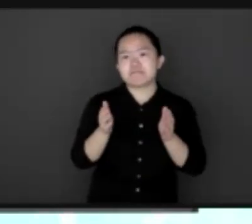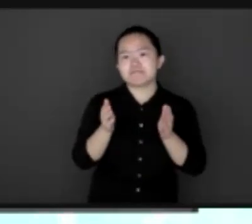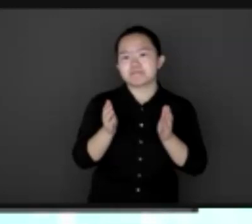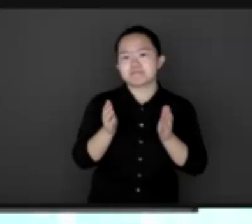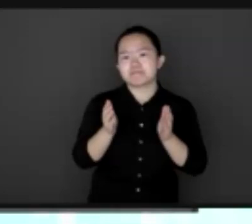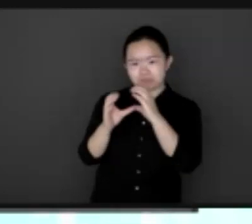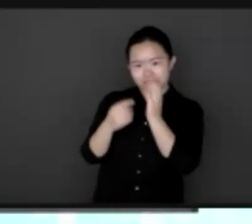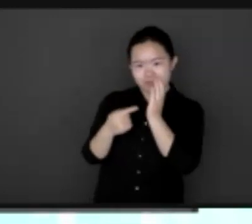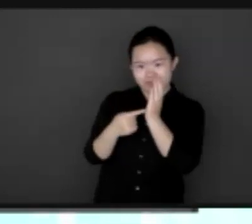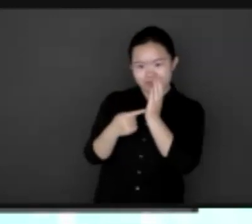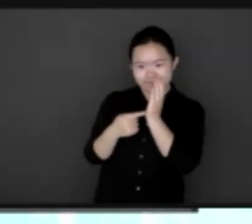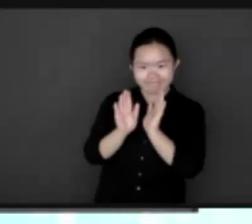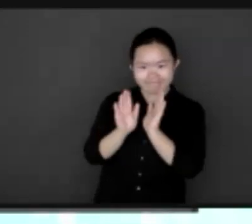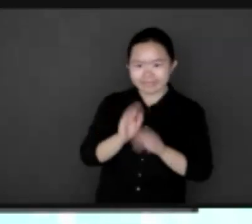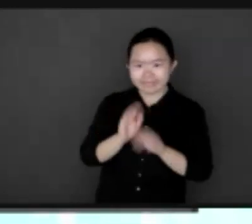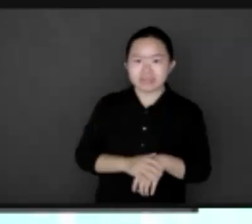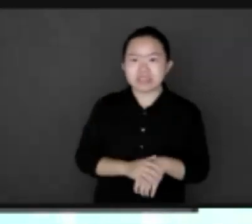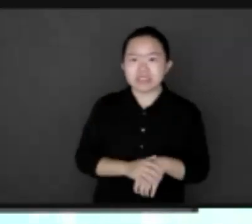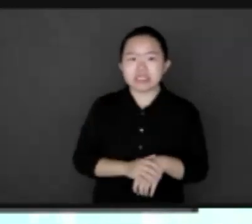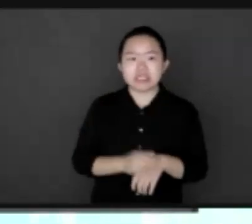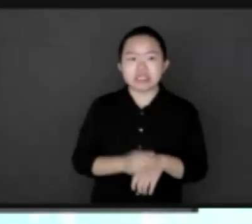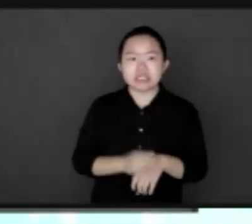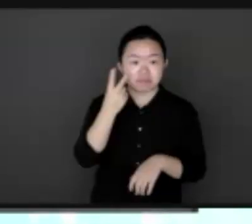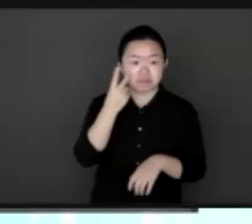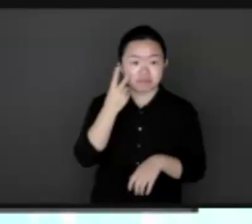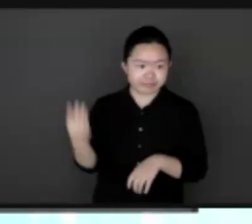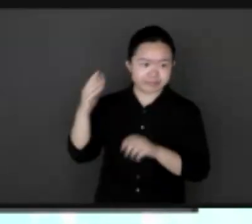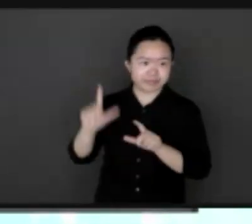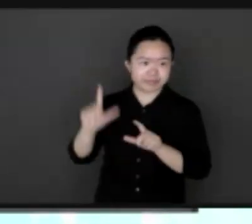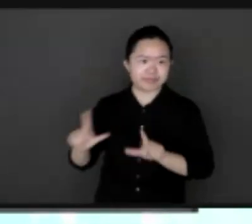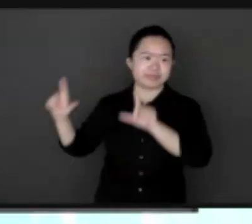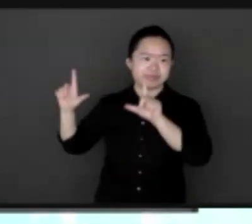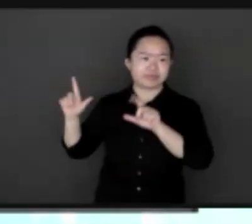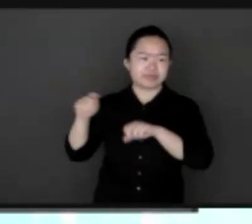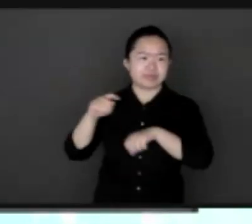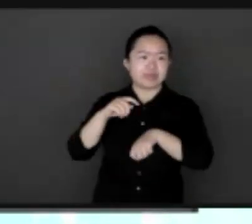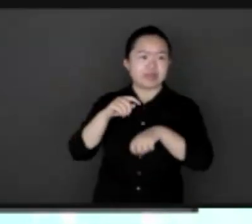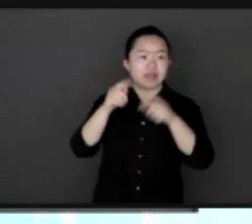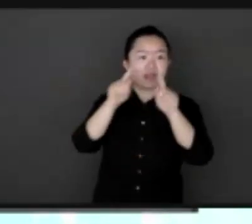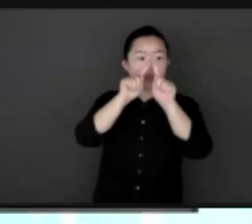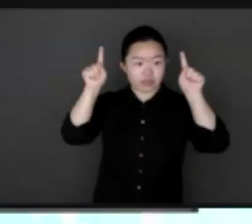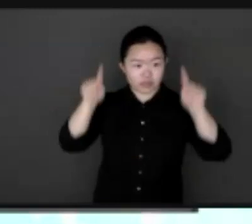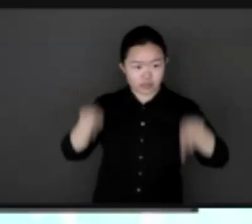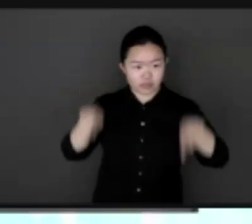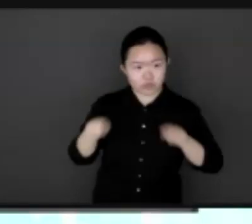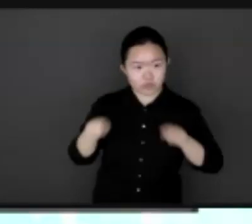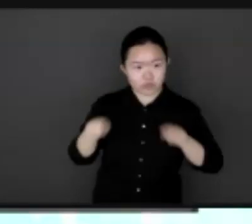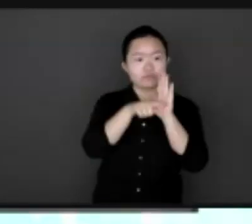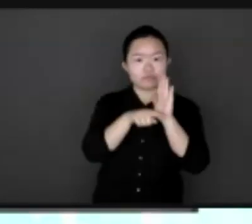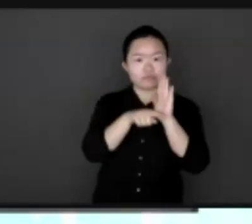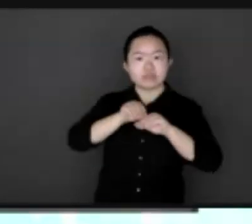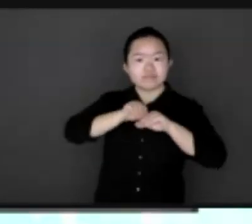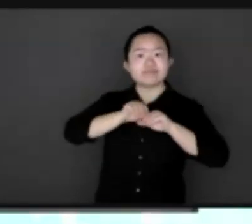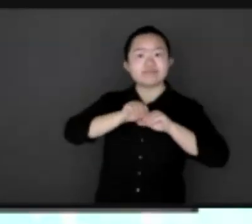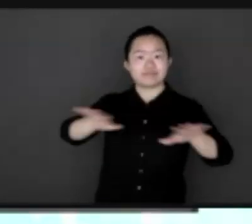not covered unless they are needed for administrative tasks. So if any of the public sector body has hidden the instruction to a really